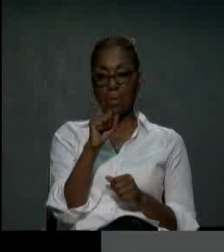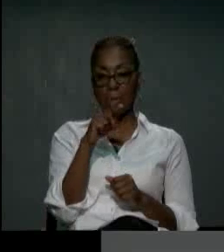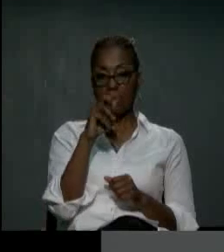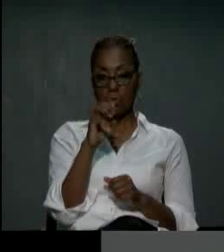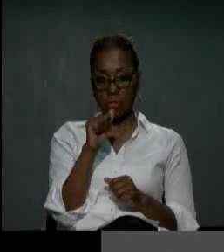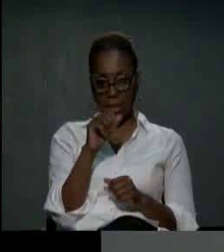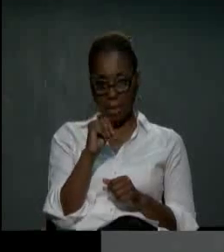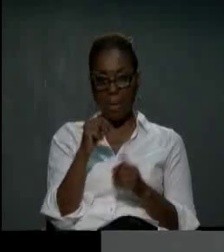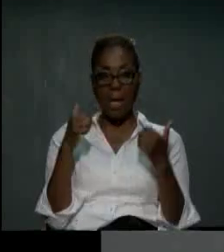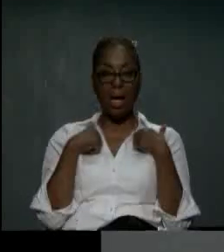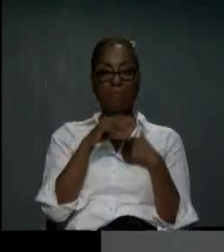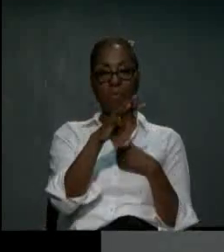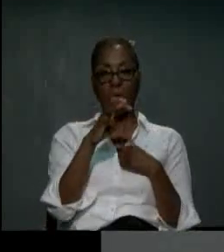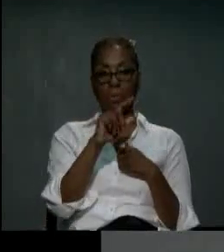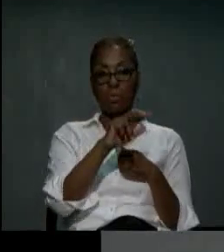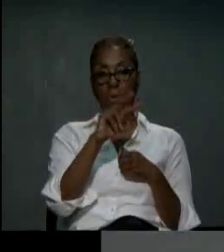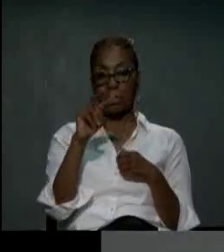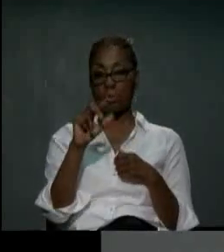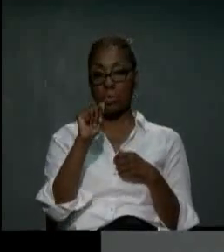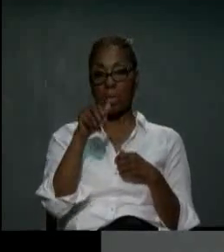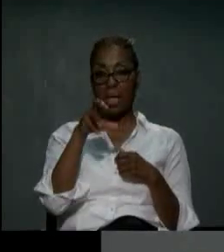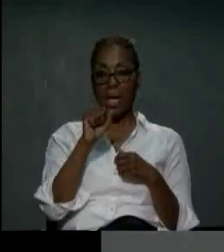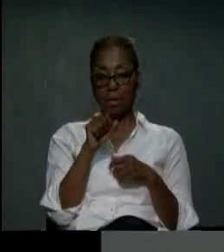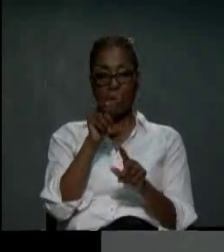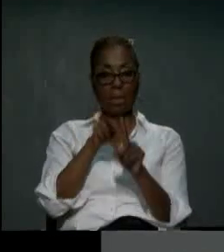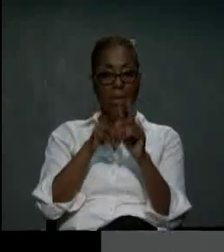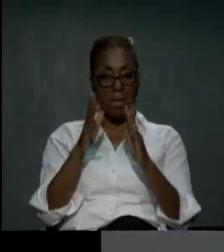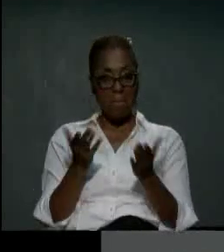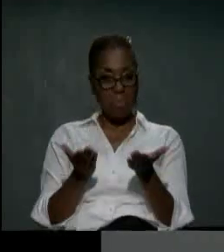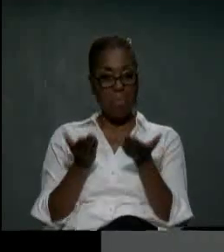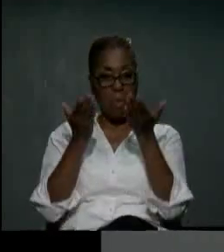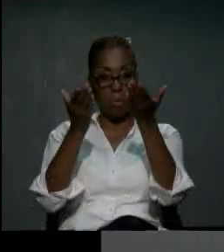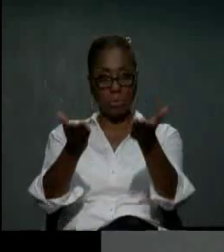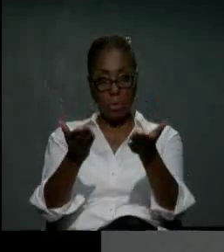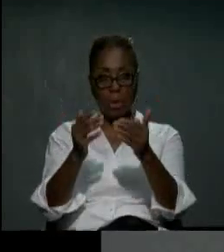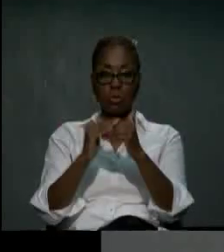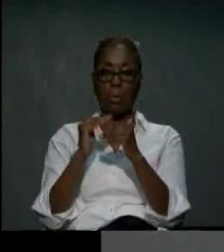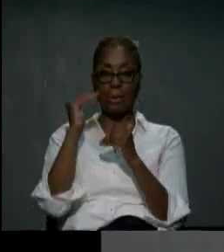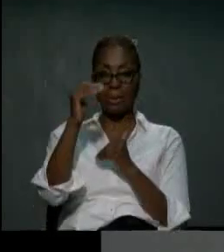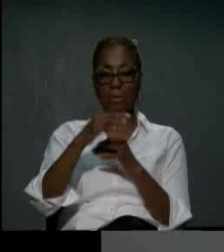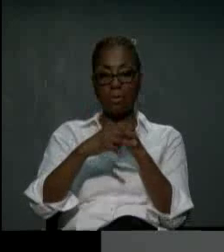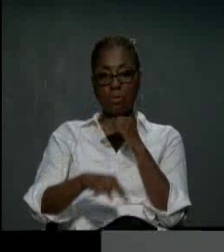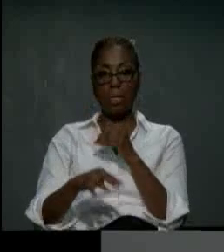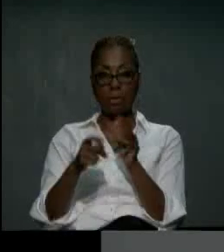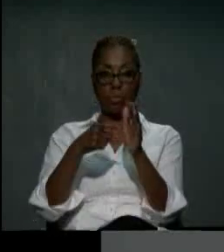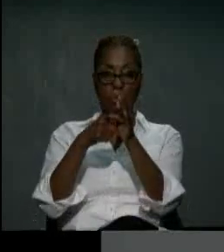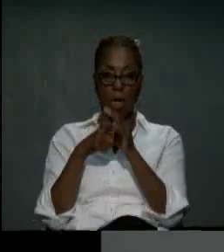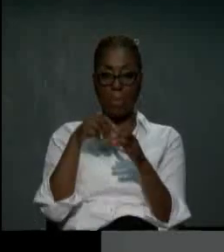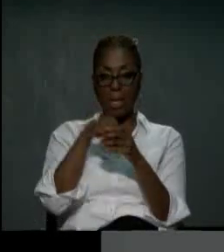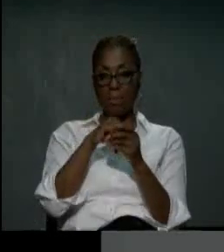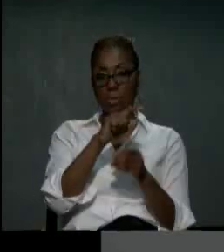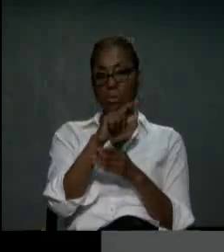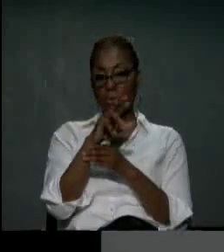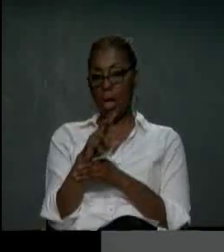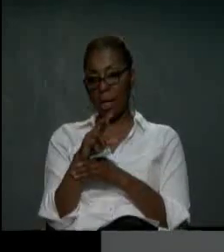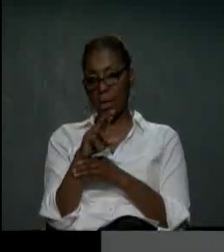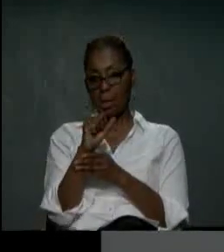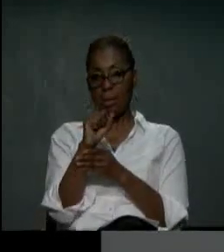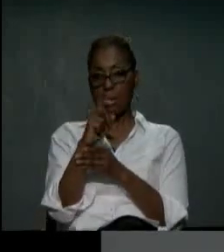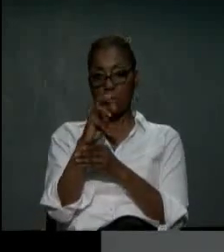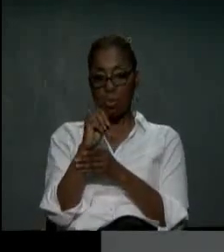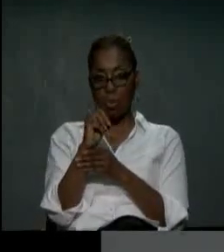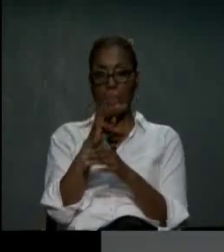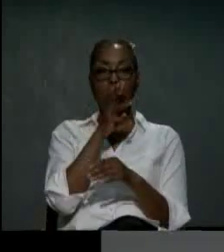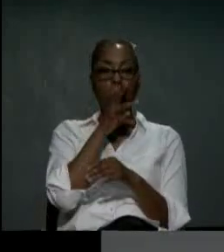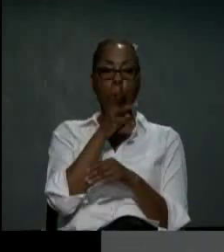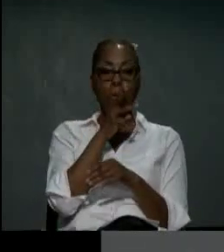basin consisting of 422 acres. The applicant proposes to exceed the drainage requirements found in the Little Rock Stormwater